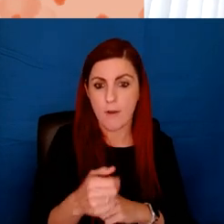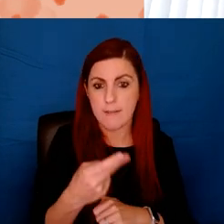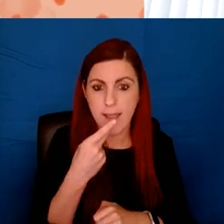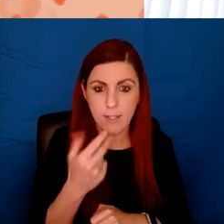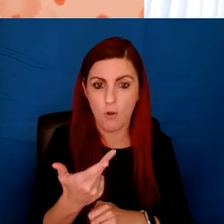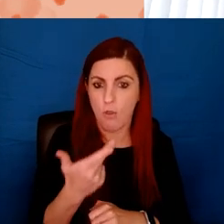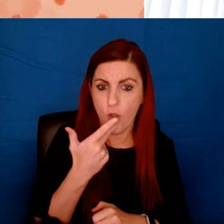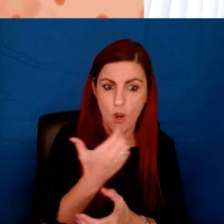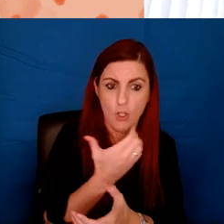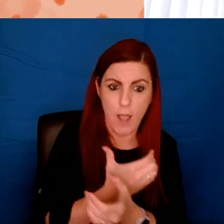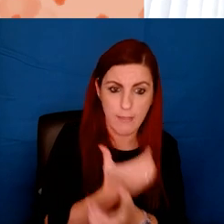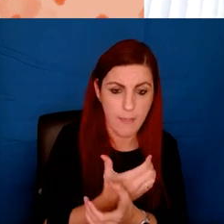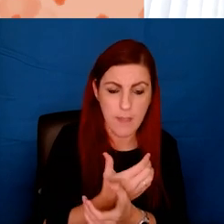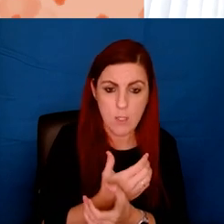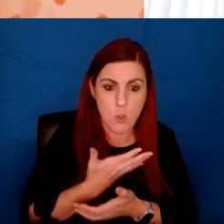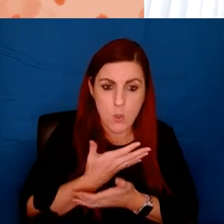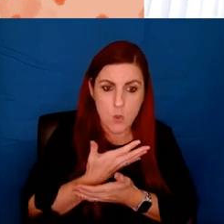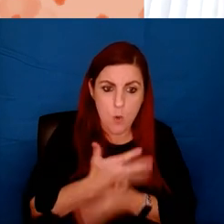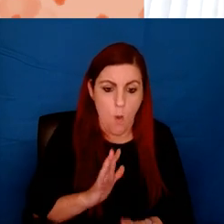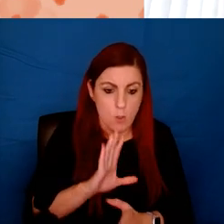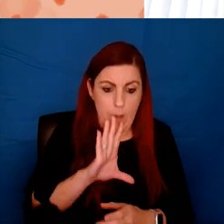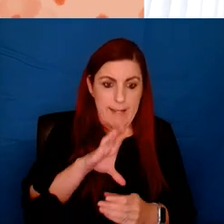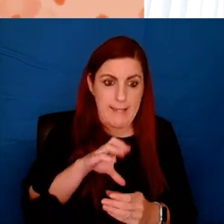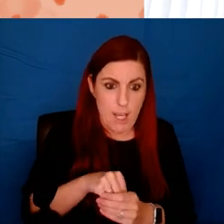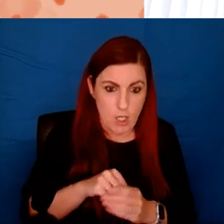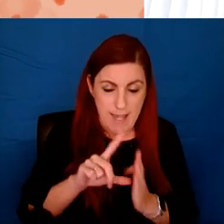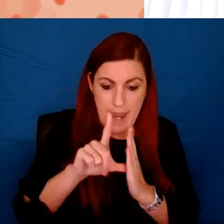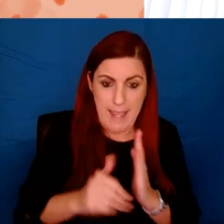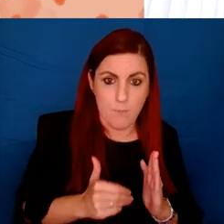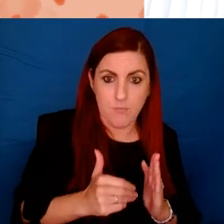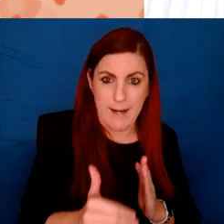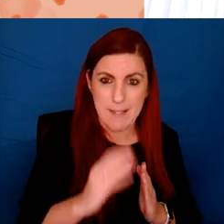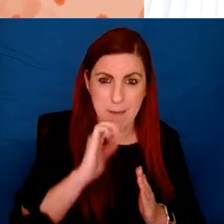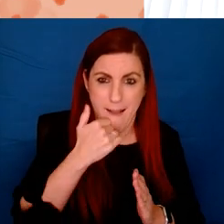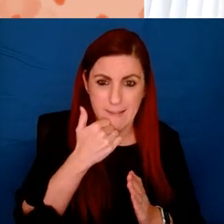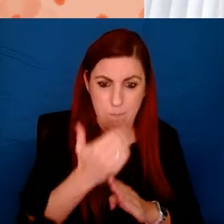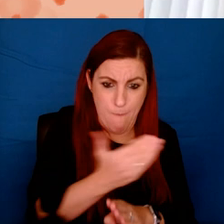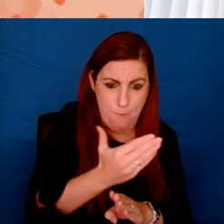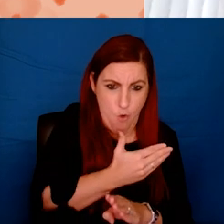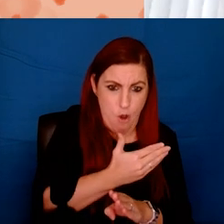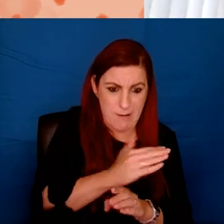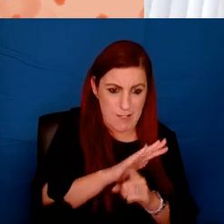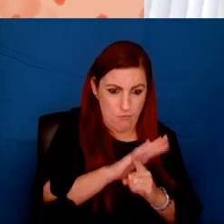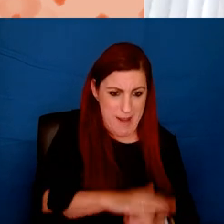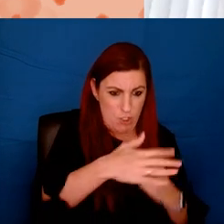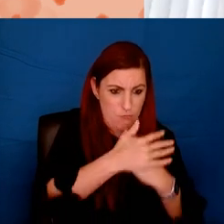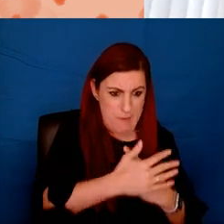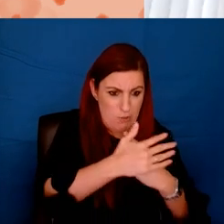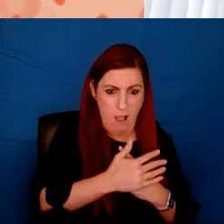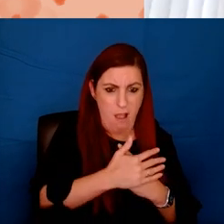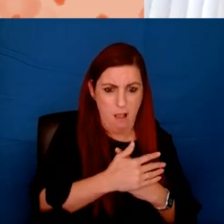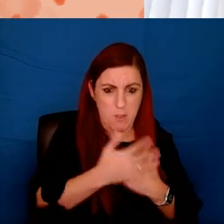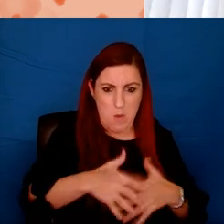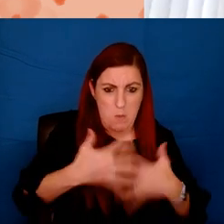third children, just won't engage until they really have to very late on in their pregnancy. You know, they won't do the booking appointments. They'll just hold off because they don't want to